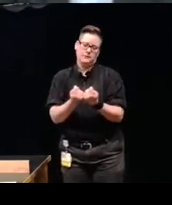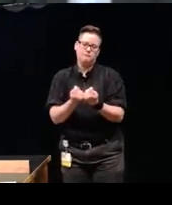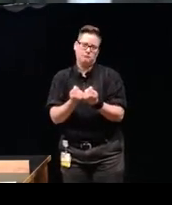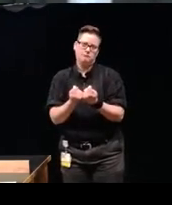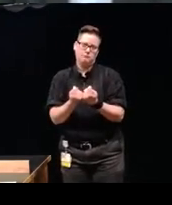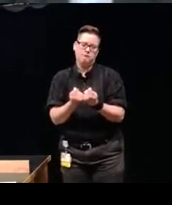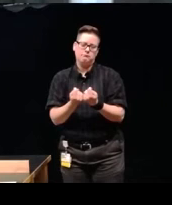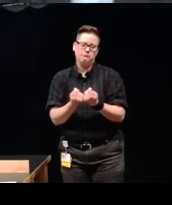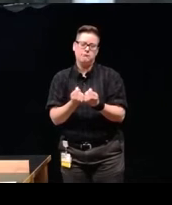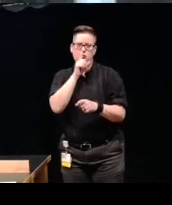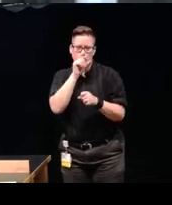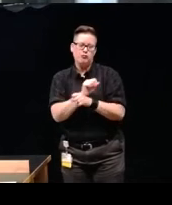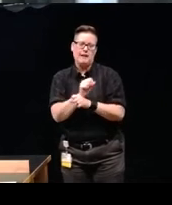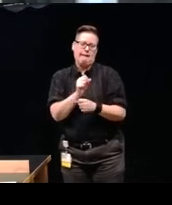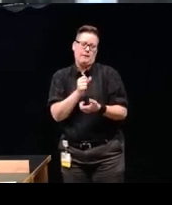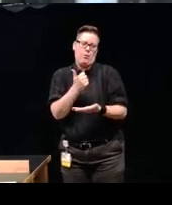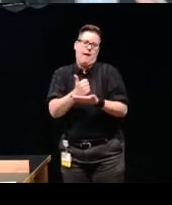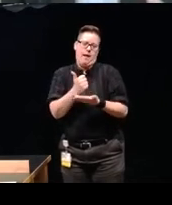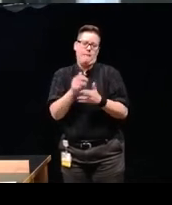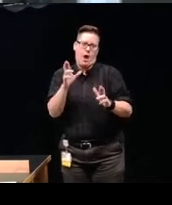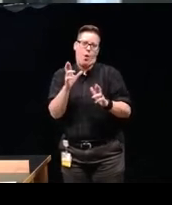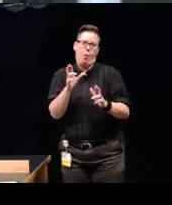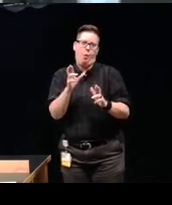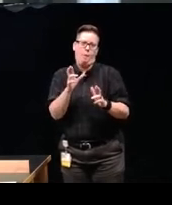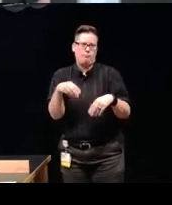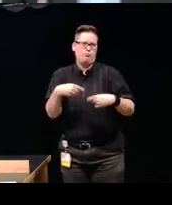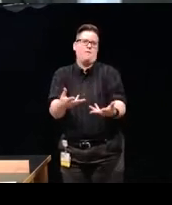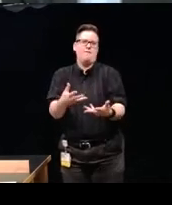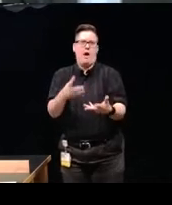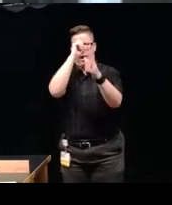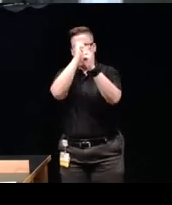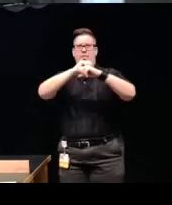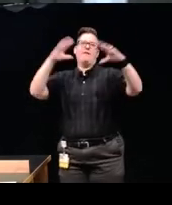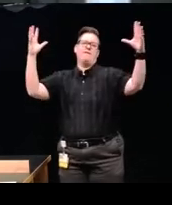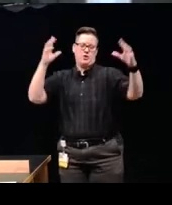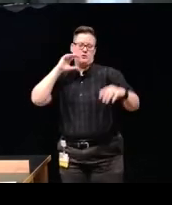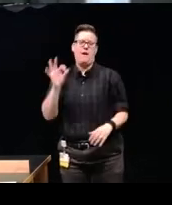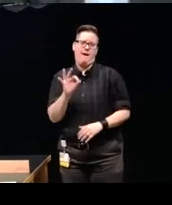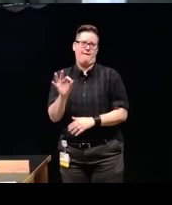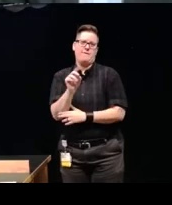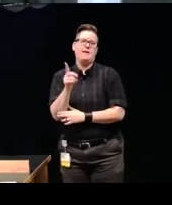a neuropsychiatric vision moving forward, capital N, capital P.